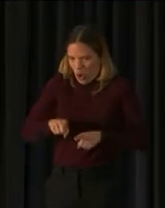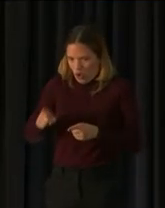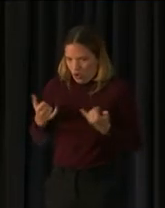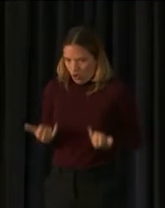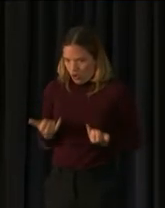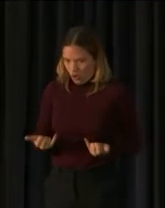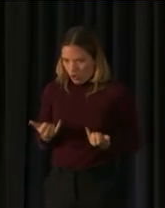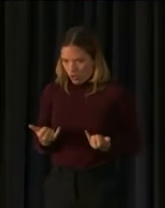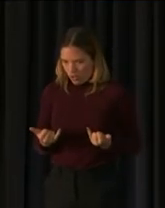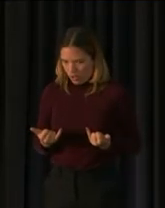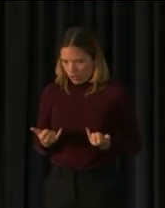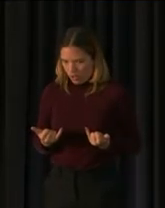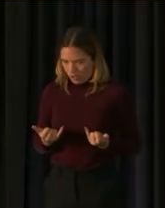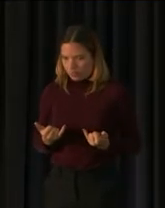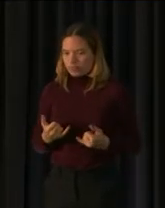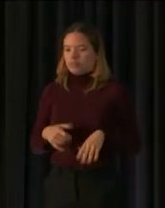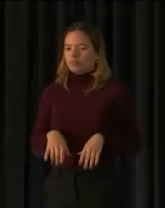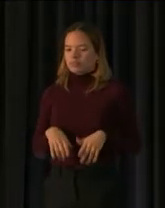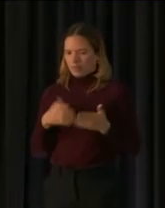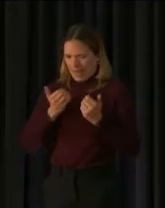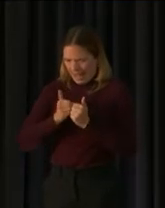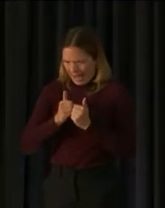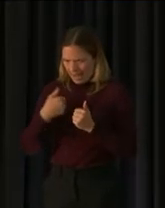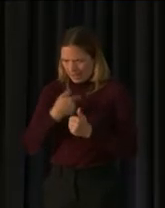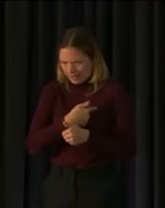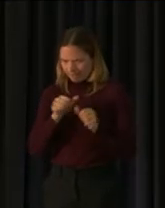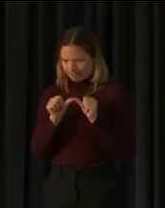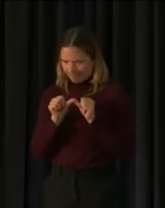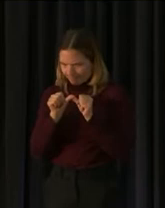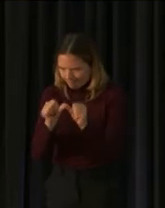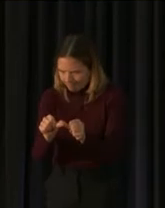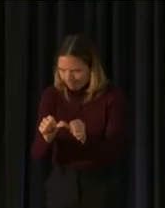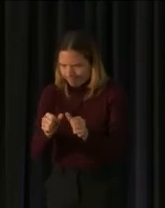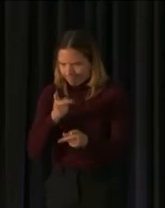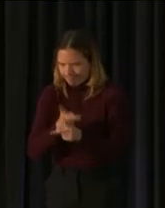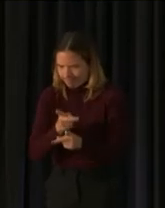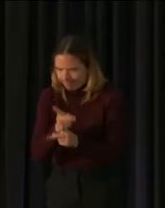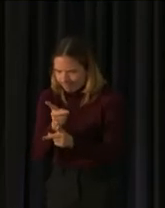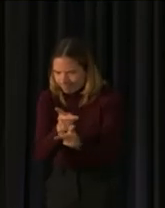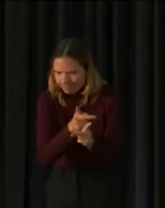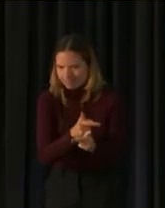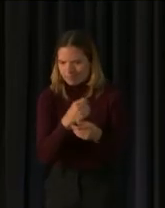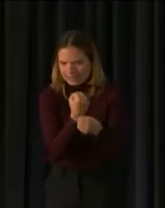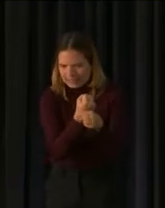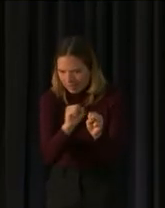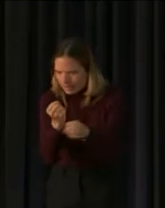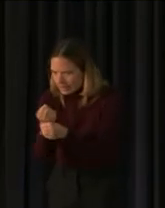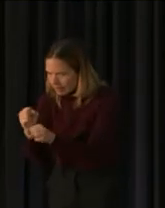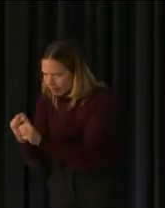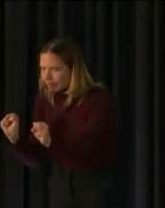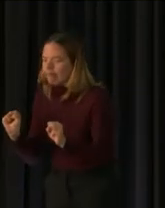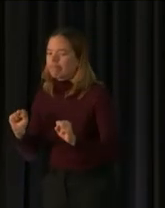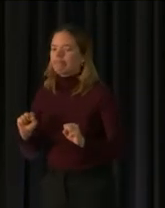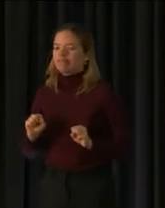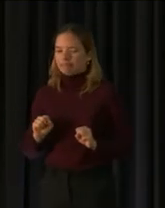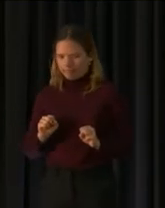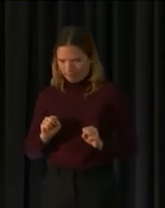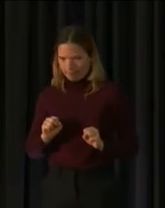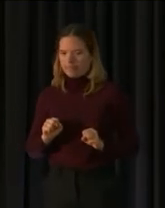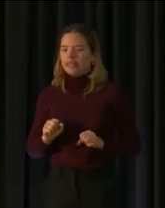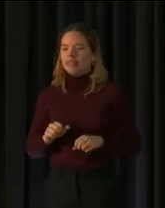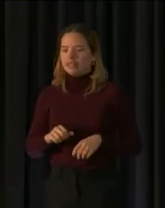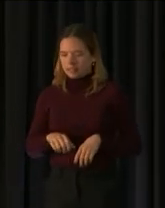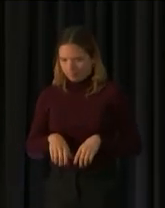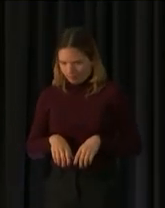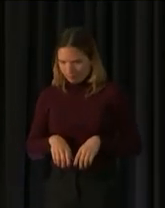how we're keeping our students and staff safe. I'm going to now turn it over to Cynthia, who's going to discuss how we continue to maintain our